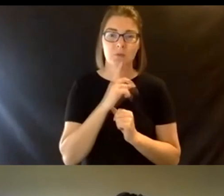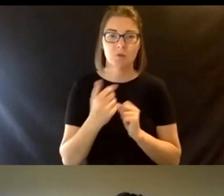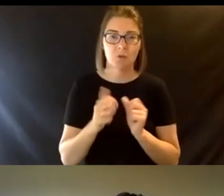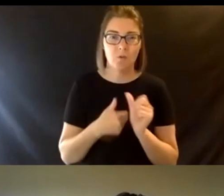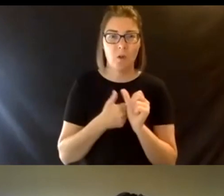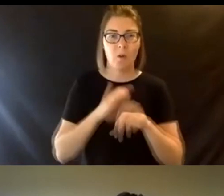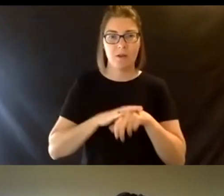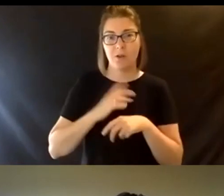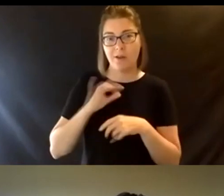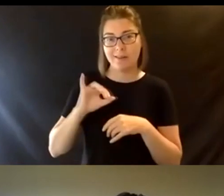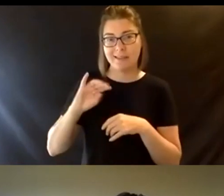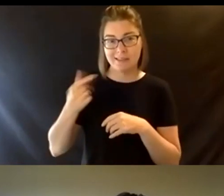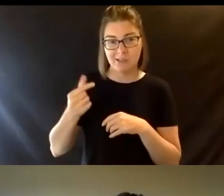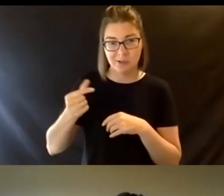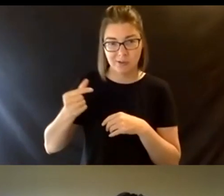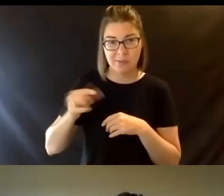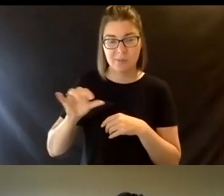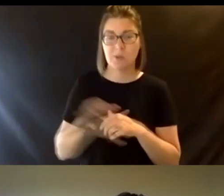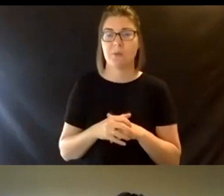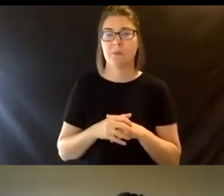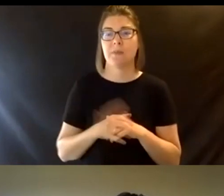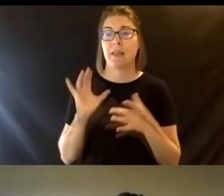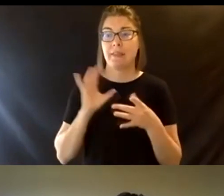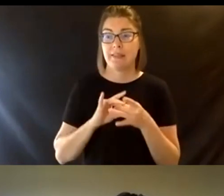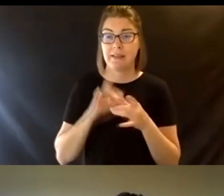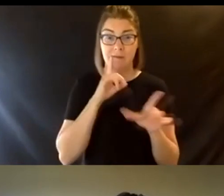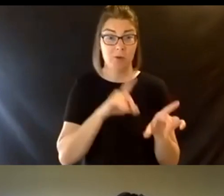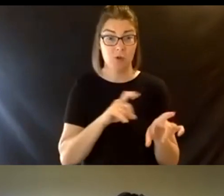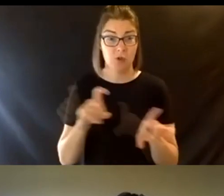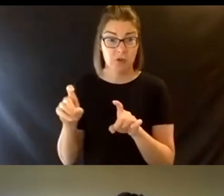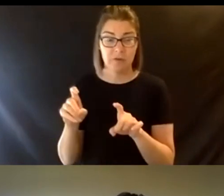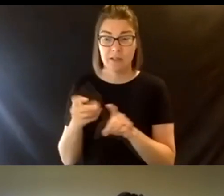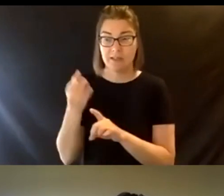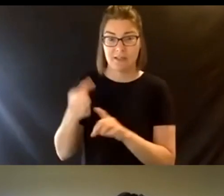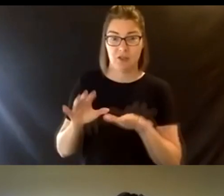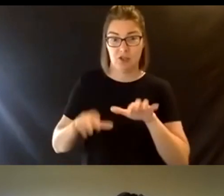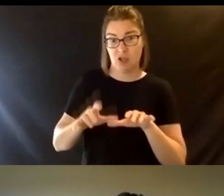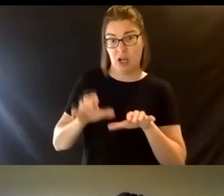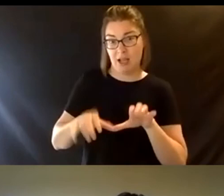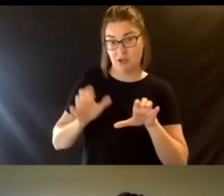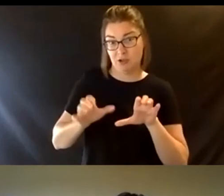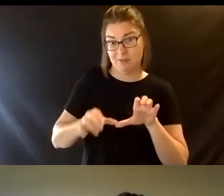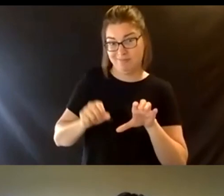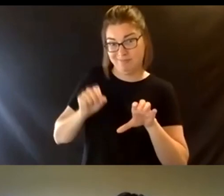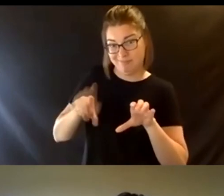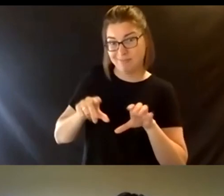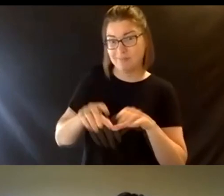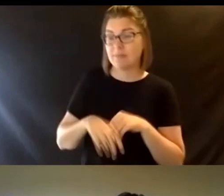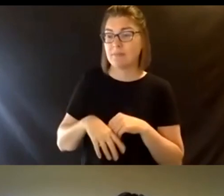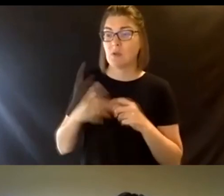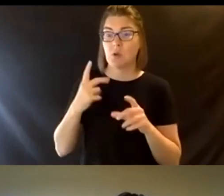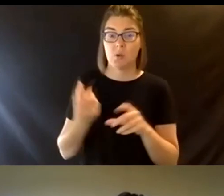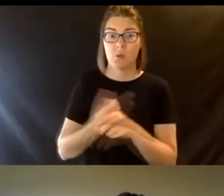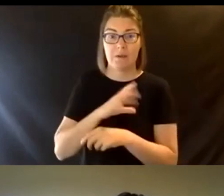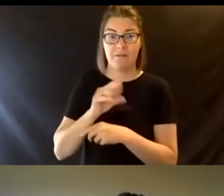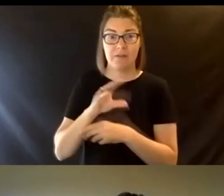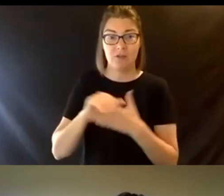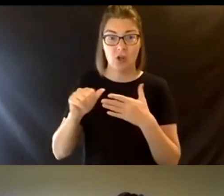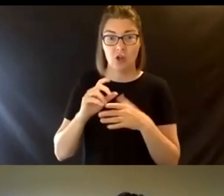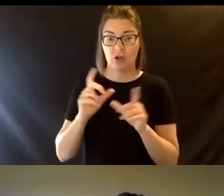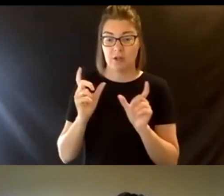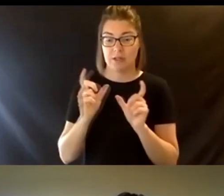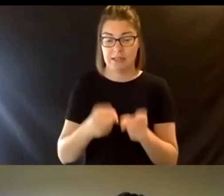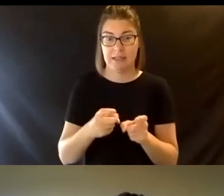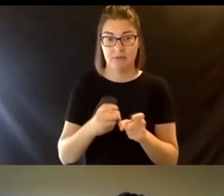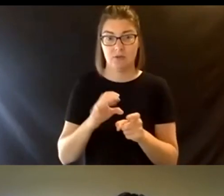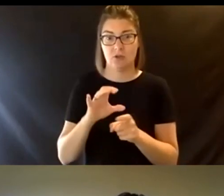on Instagram. The link for the survey was put on the chat box. There's a chance to win a $50 gift card for